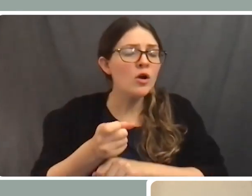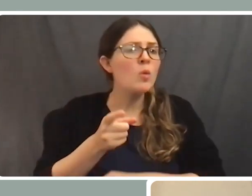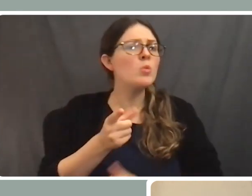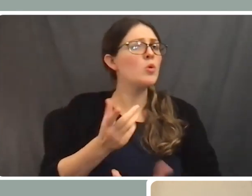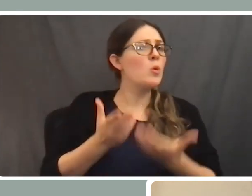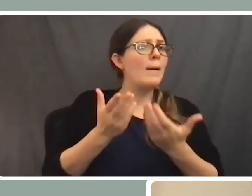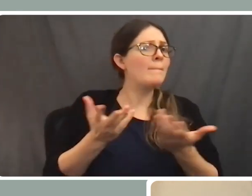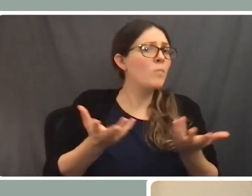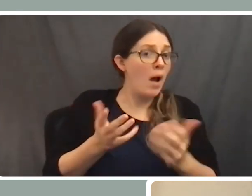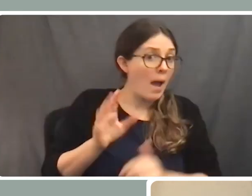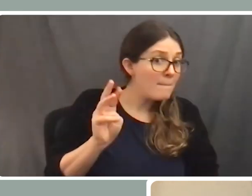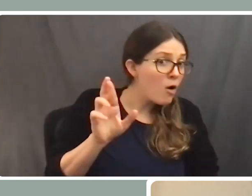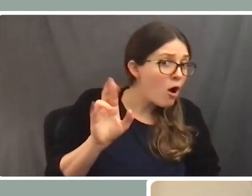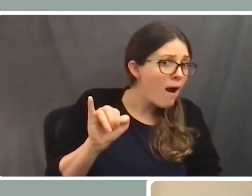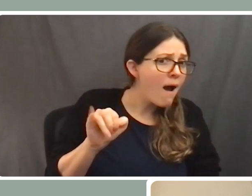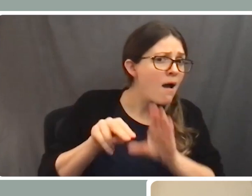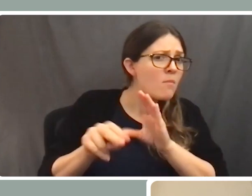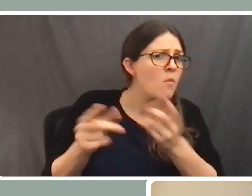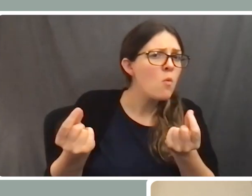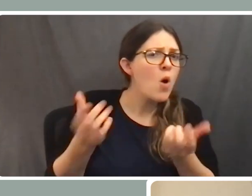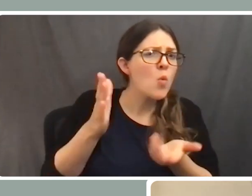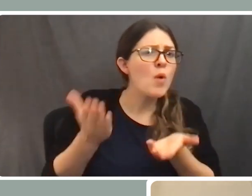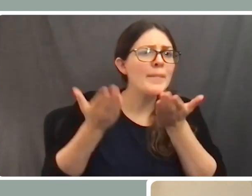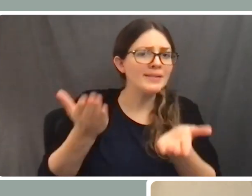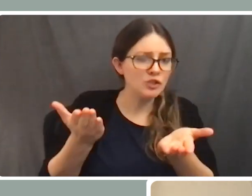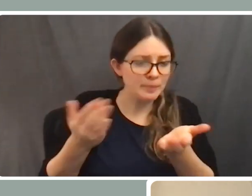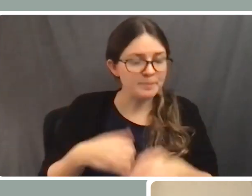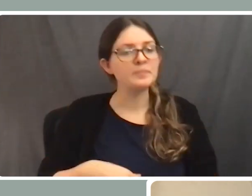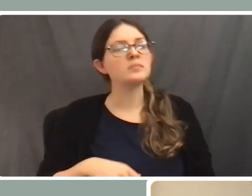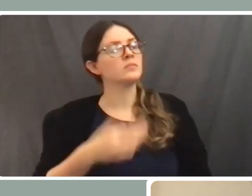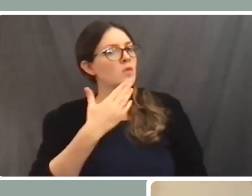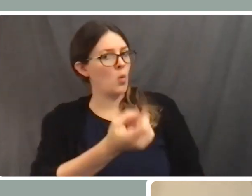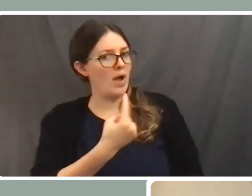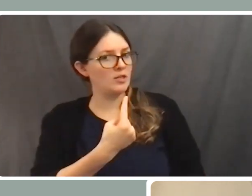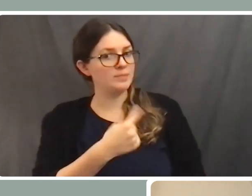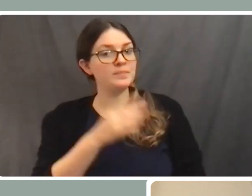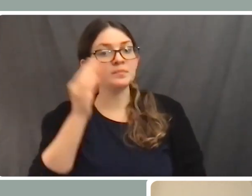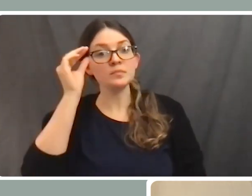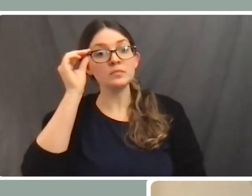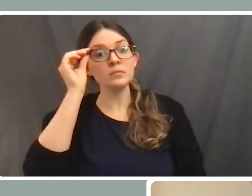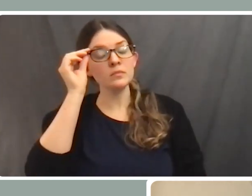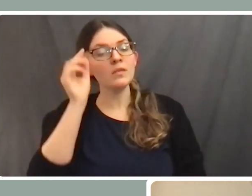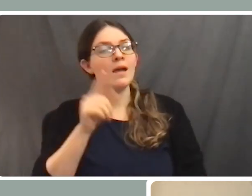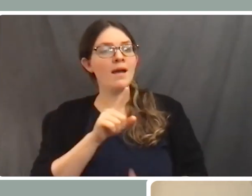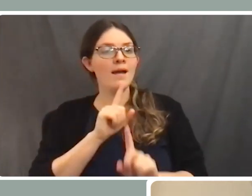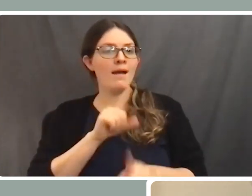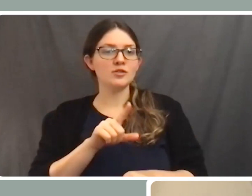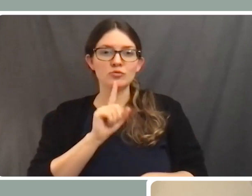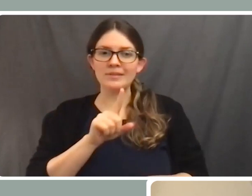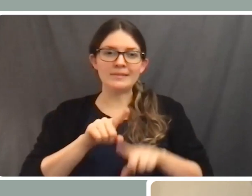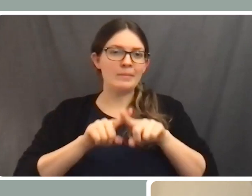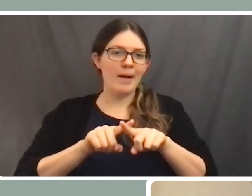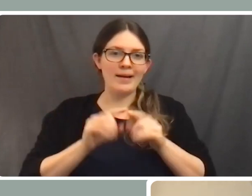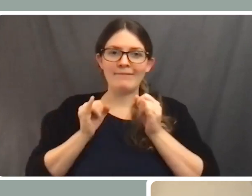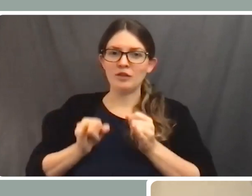MRI? What's the protocol? Yeah, it's a very good question. The answer is pretty individualized, I would say. So,